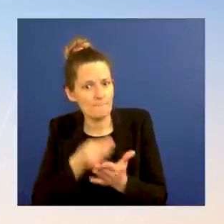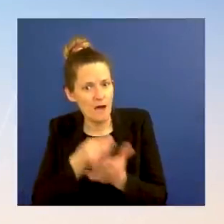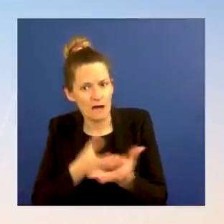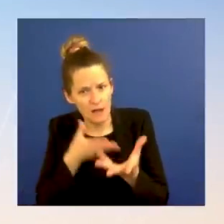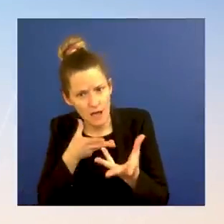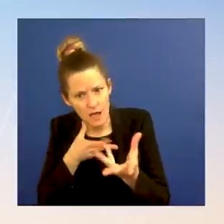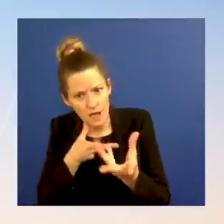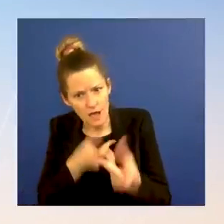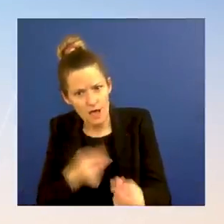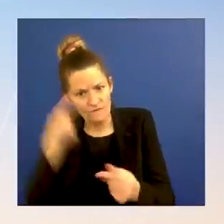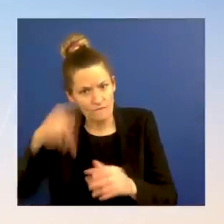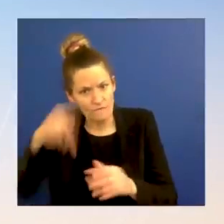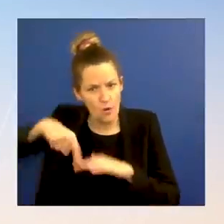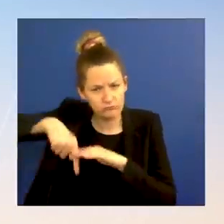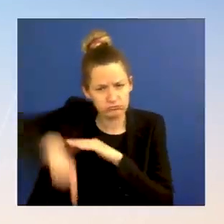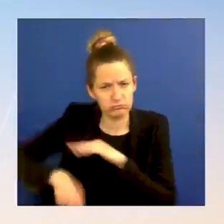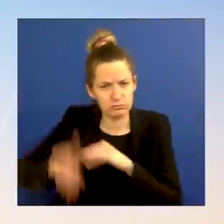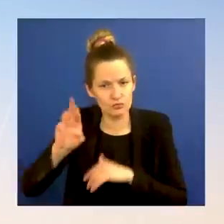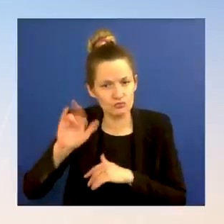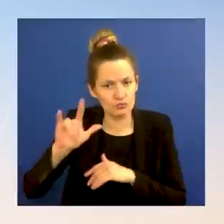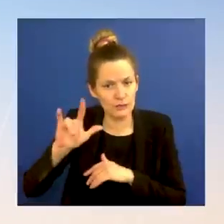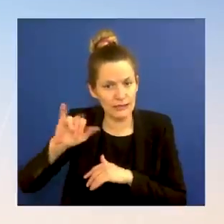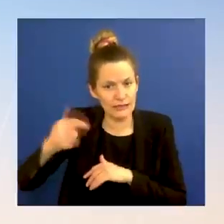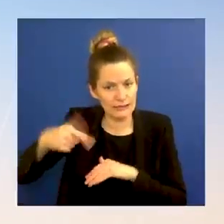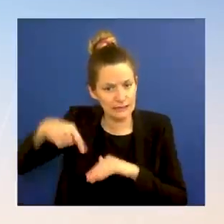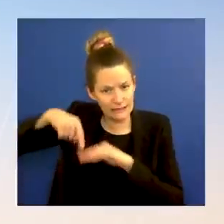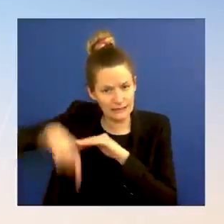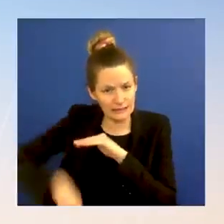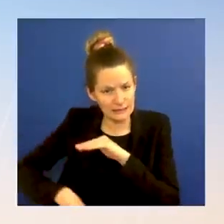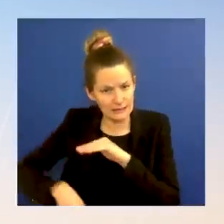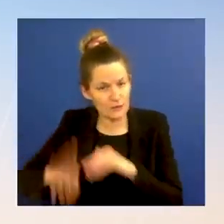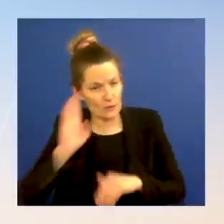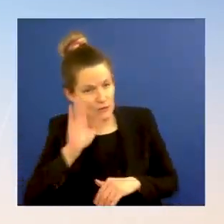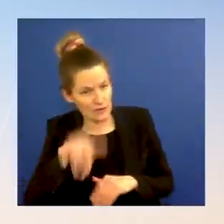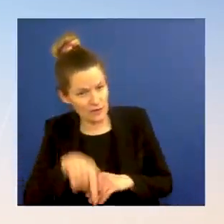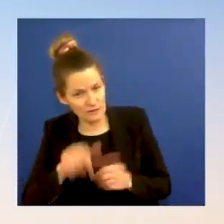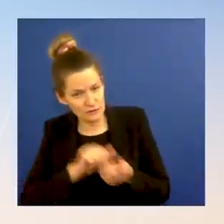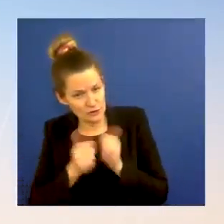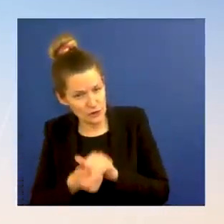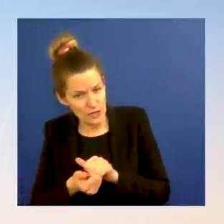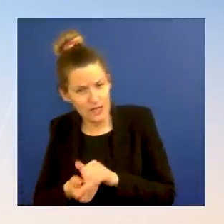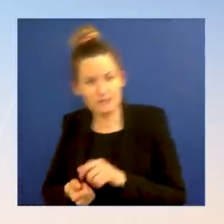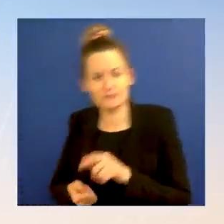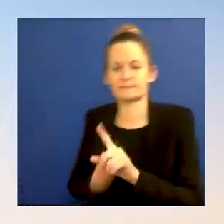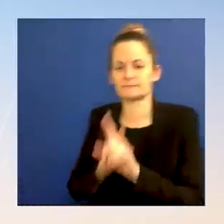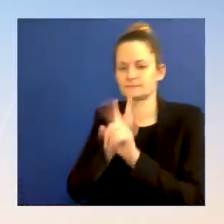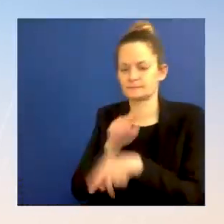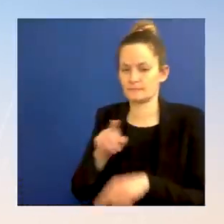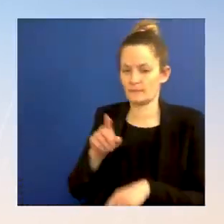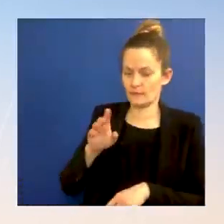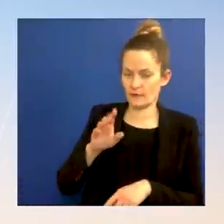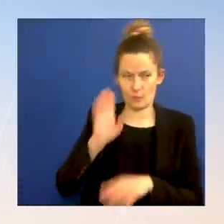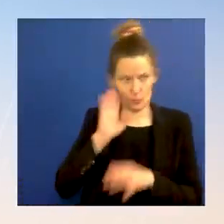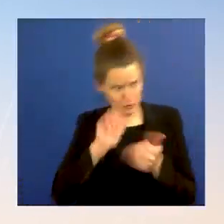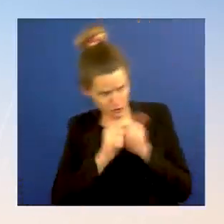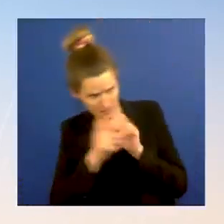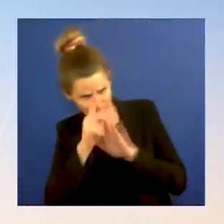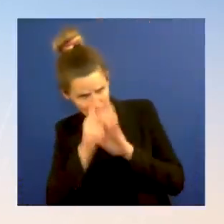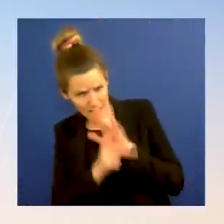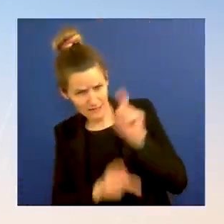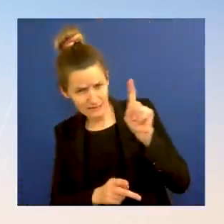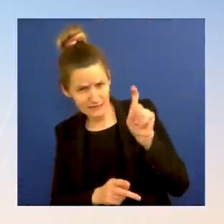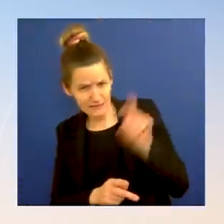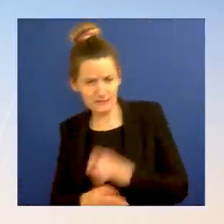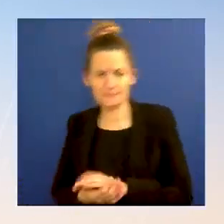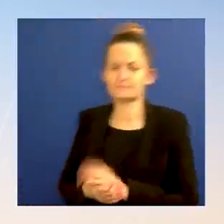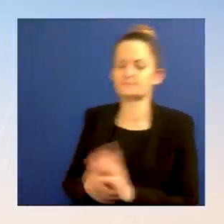reverse any of these policies to encourage investment? I think he may have avoided your question. I mean, because the fact is that onshore alone, as of the start of this year, the